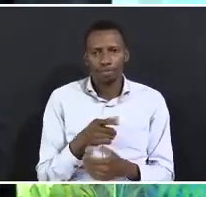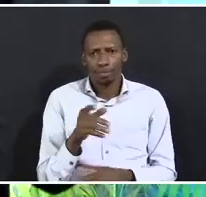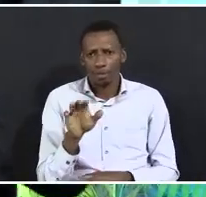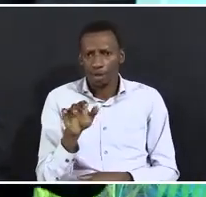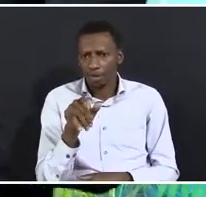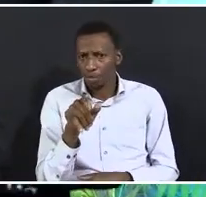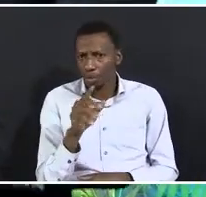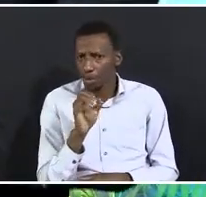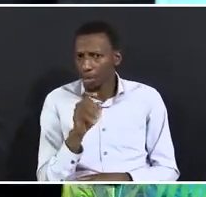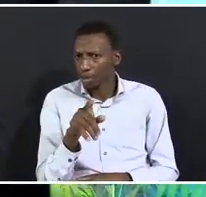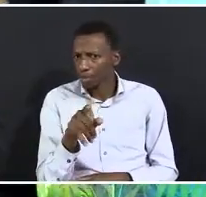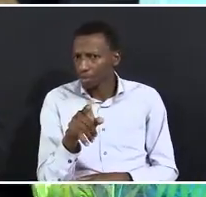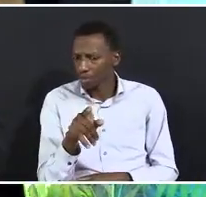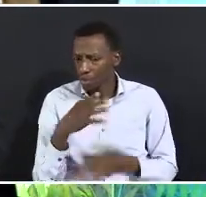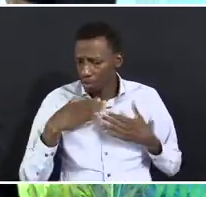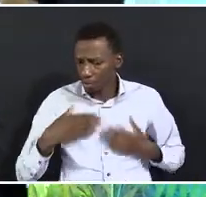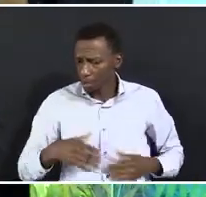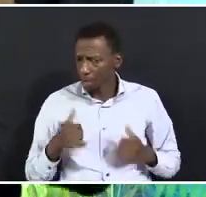sure that you are okay?